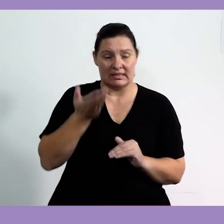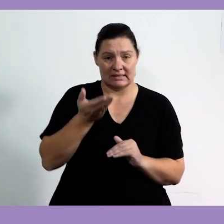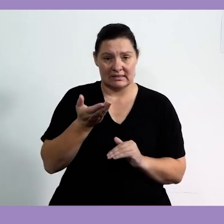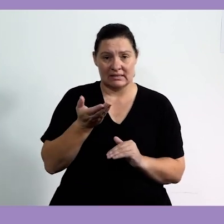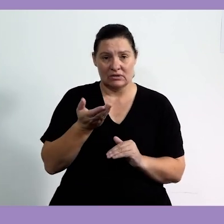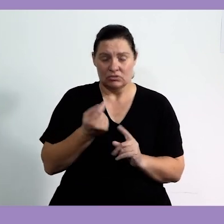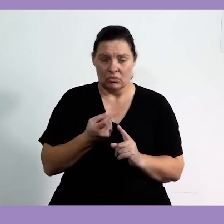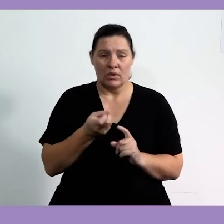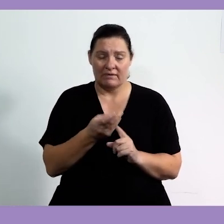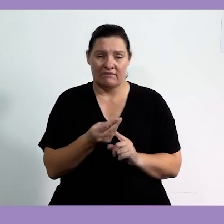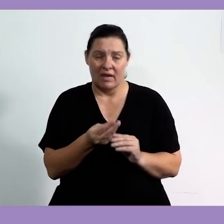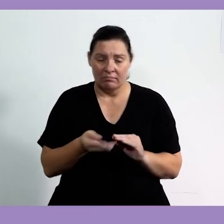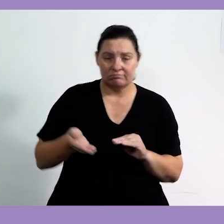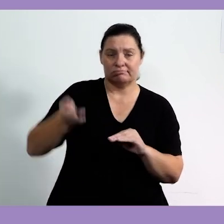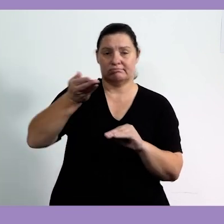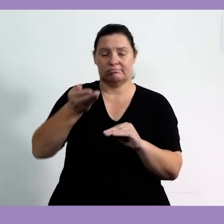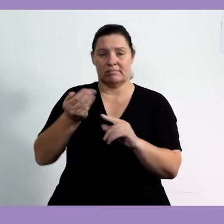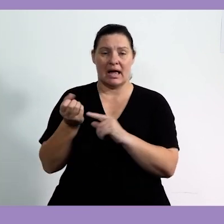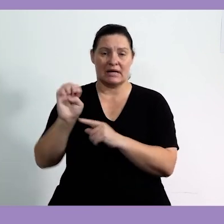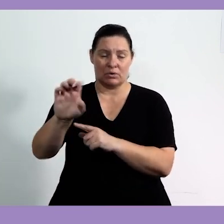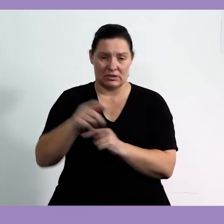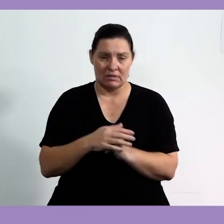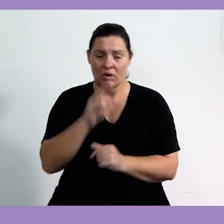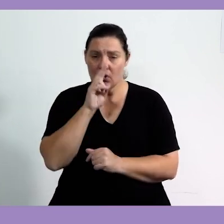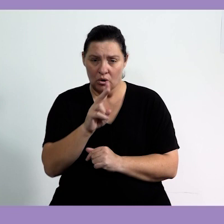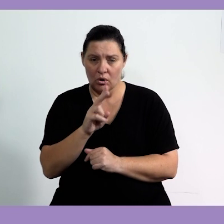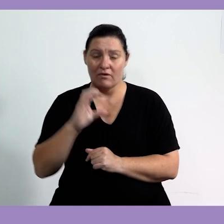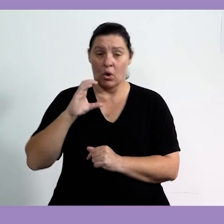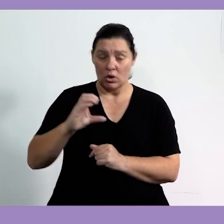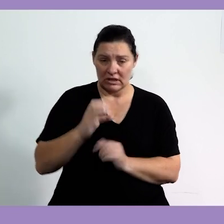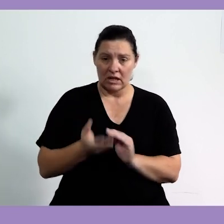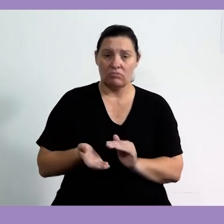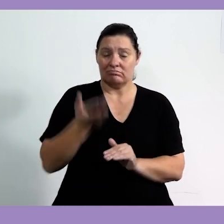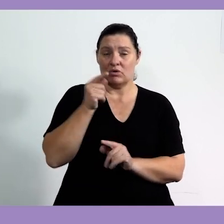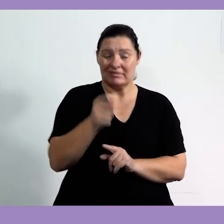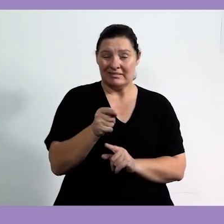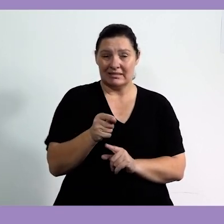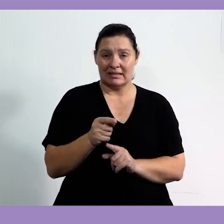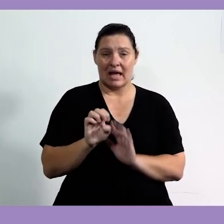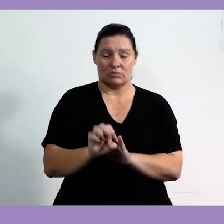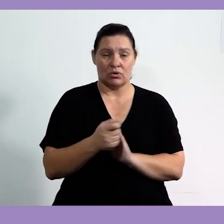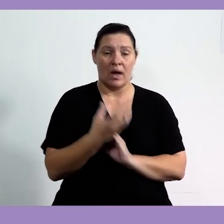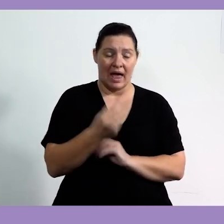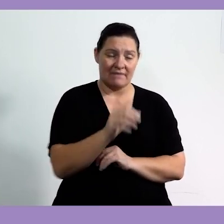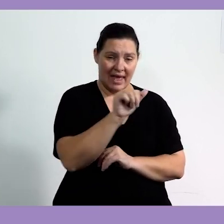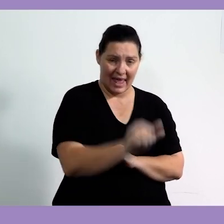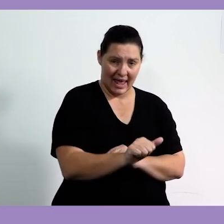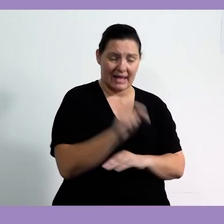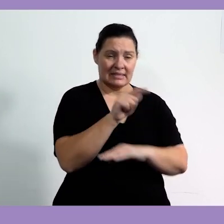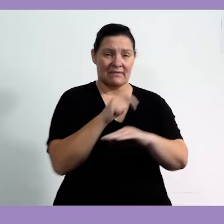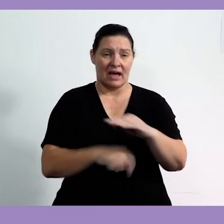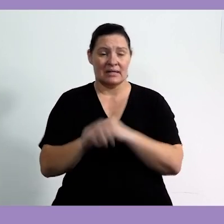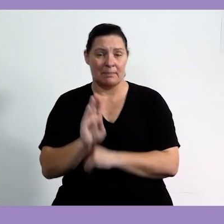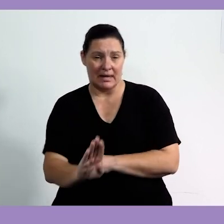is raised to a given exponent. So now we are going to look at when a quotient is raised to a given exponent. We have the a divided